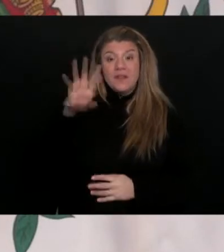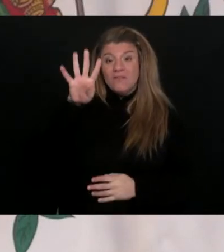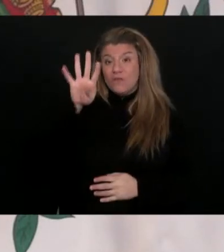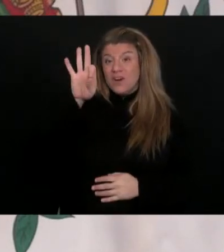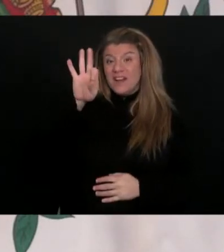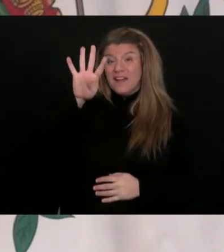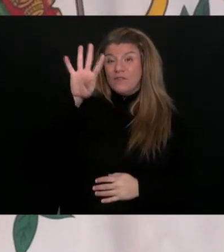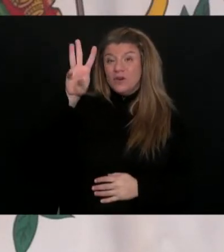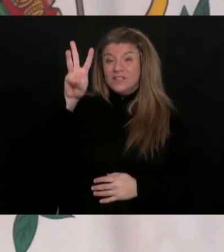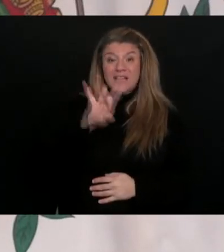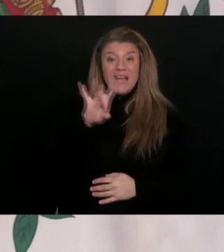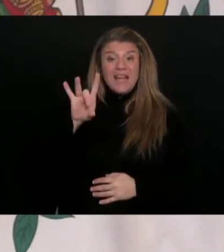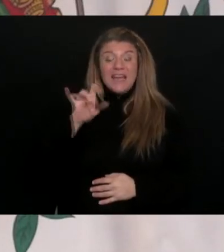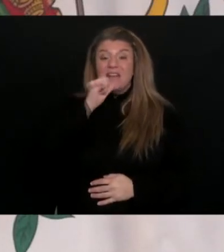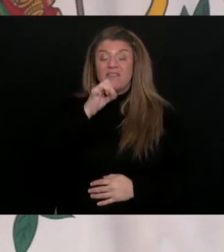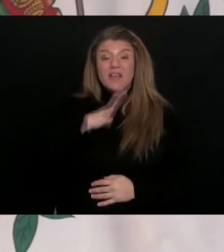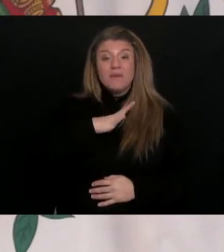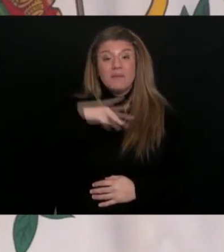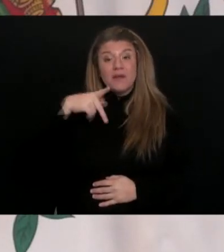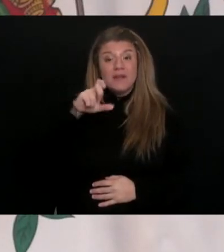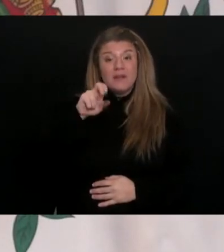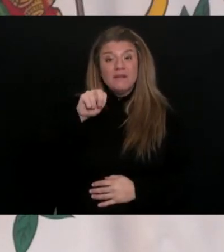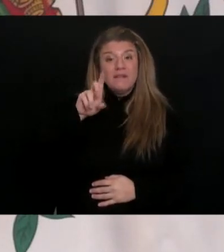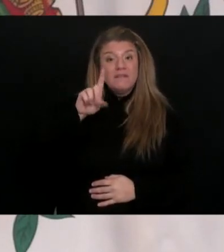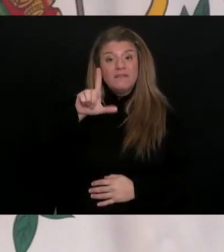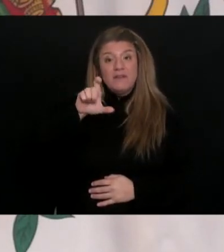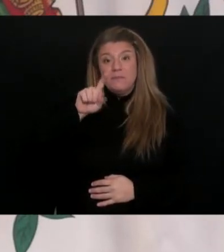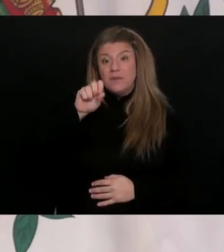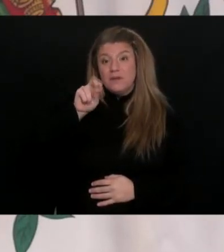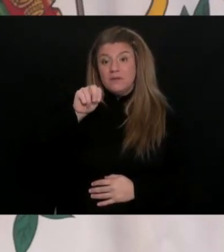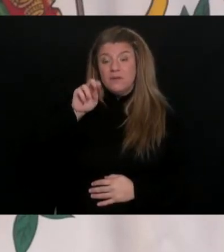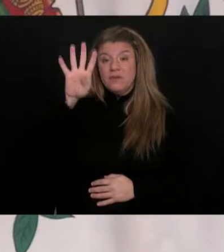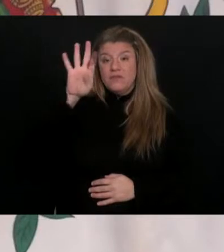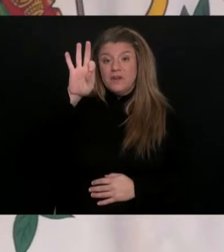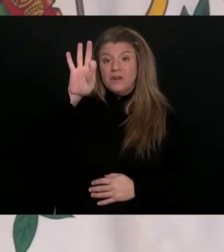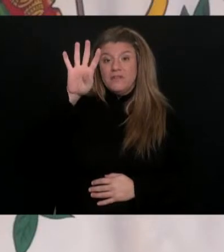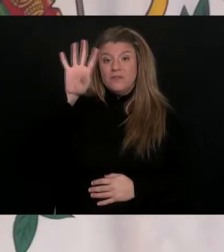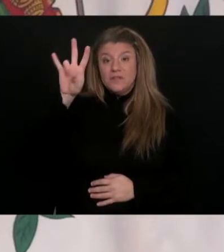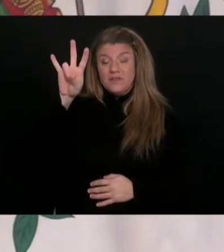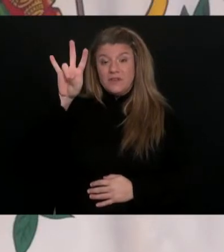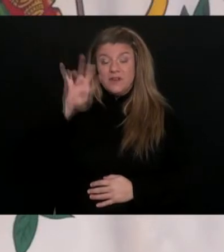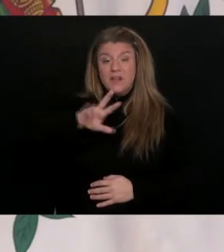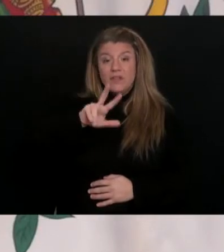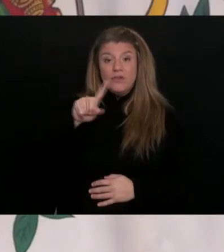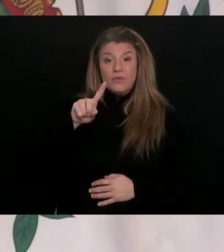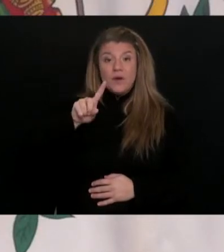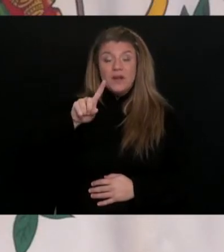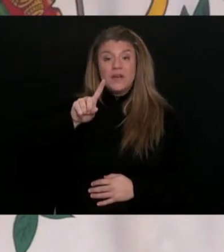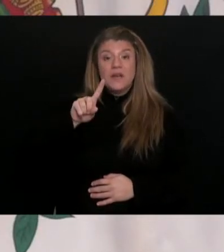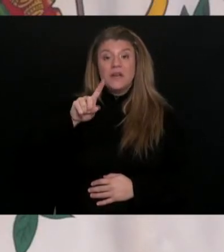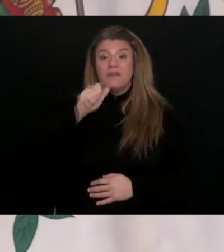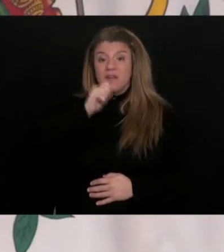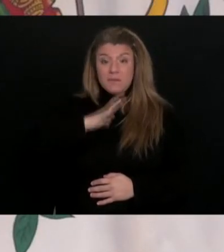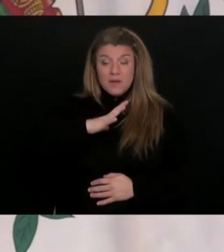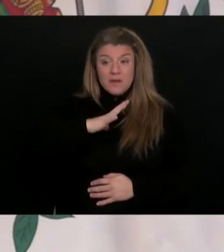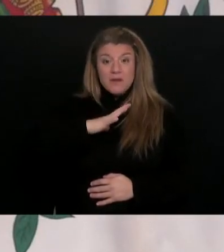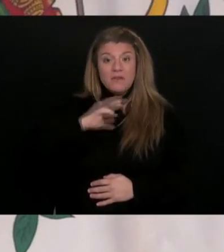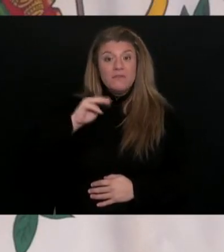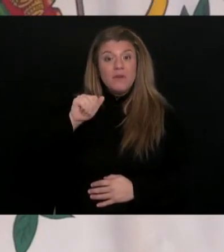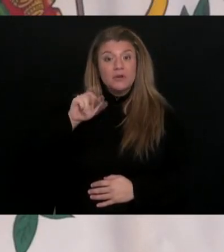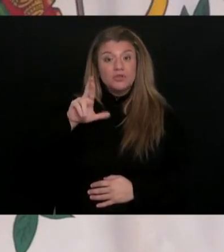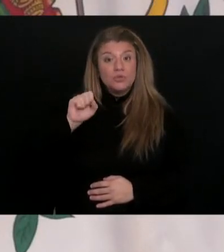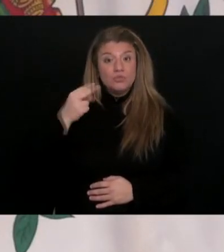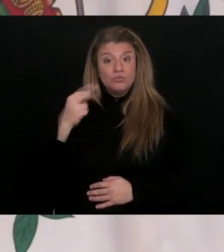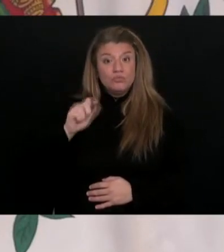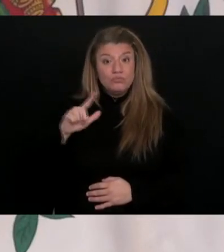4,946th death, an 88-year-old female from Pendleton County. The 4,947th death, a 31-year-old female from Marshall